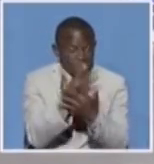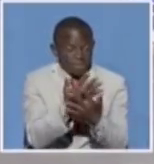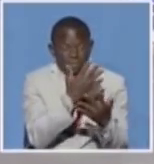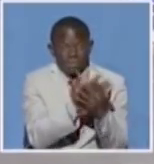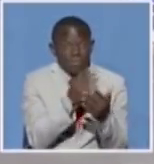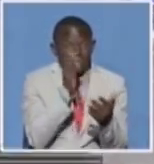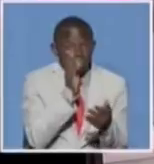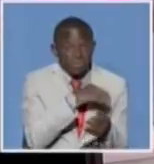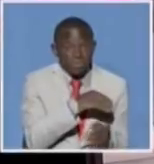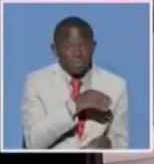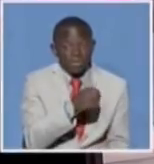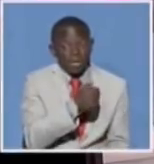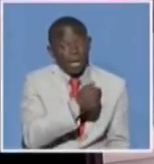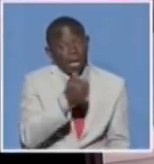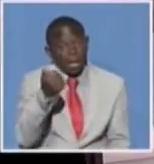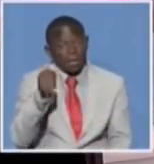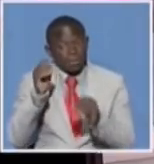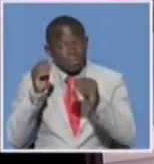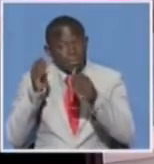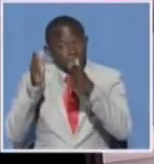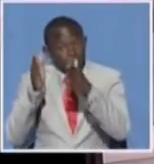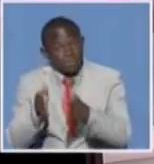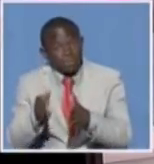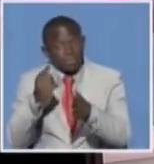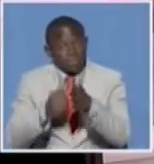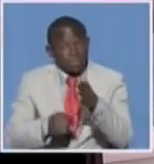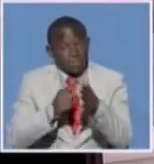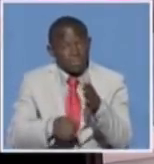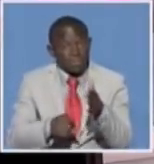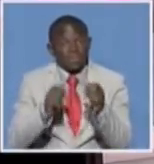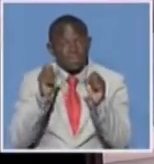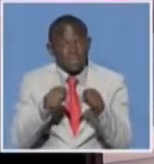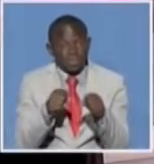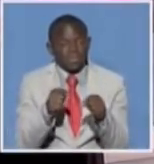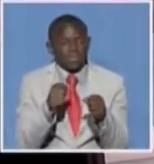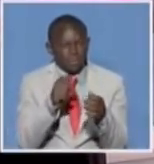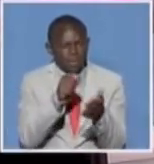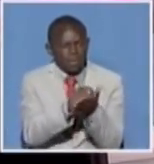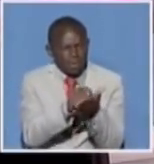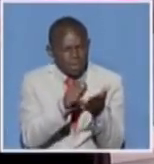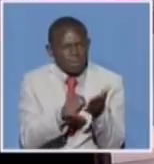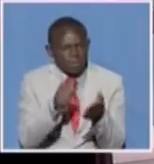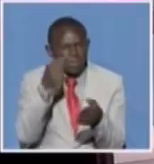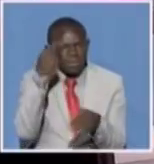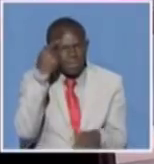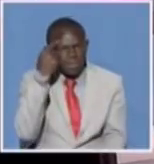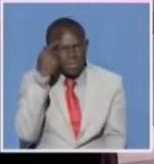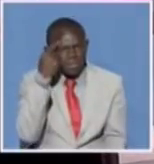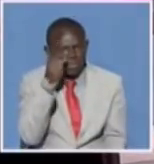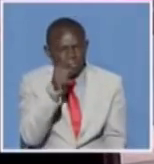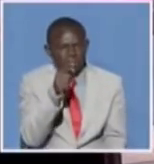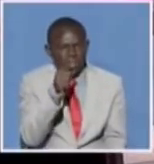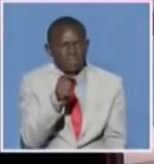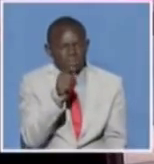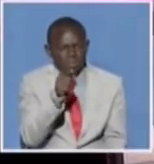will develop and build that confidence that yes, government means well for the citizens of this country, and we